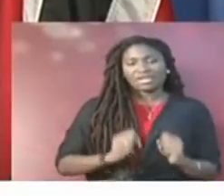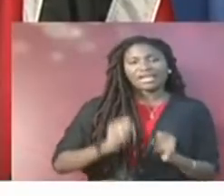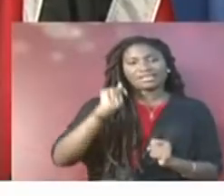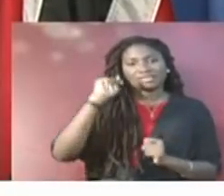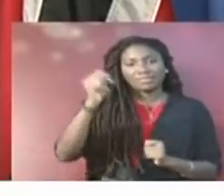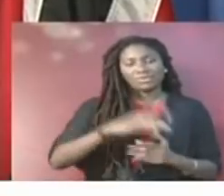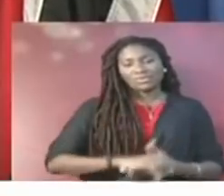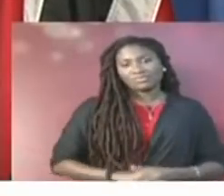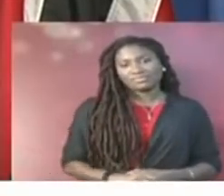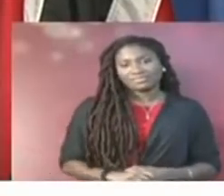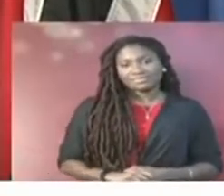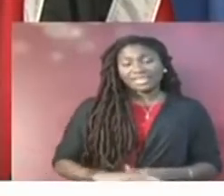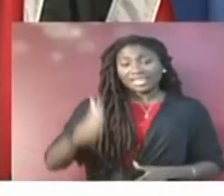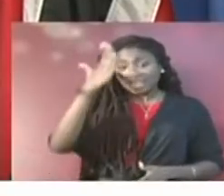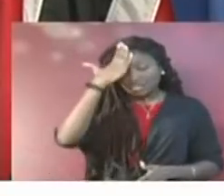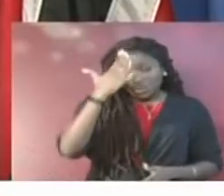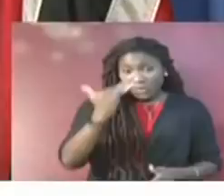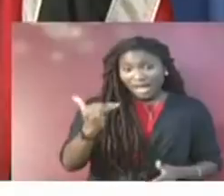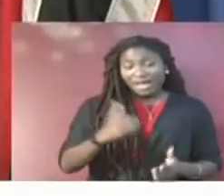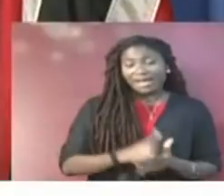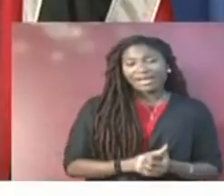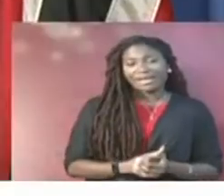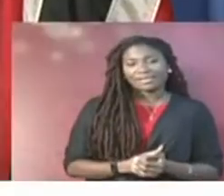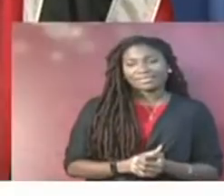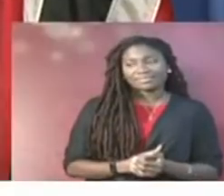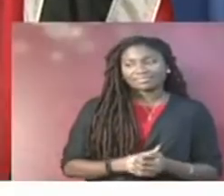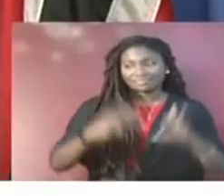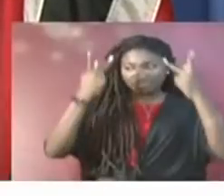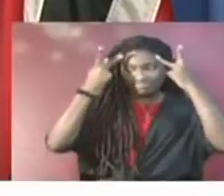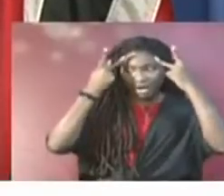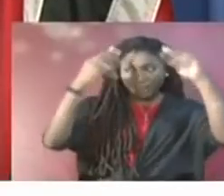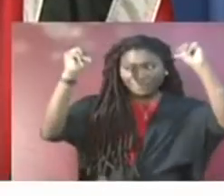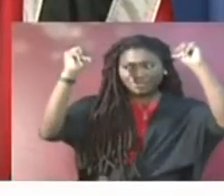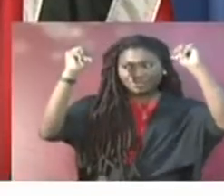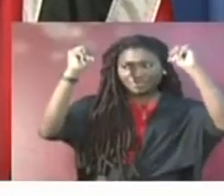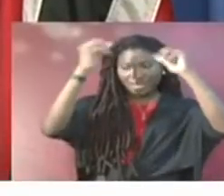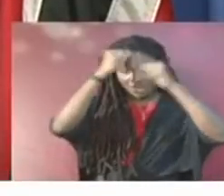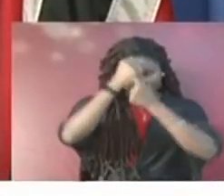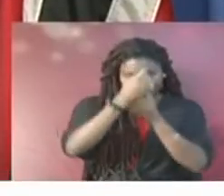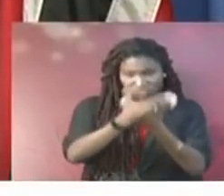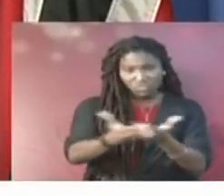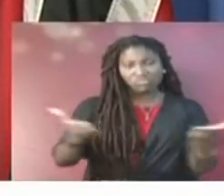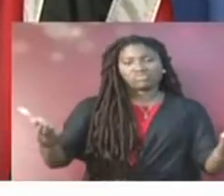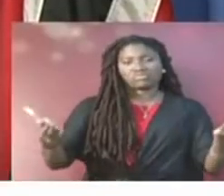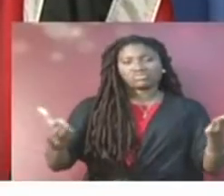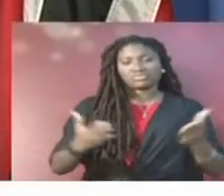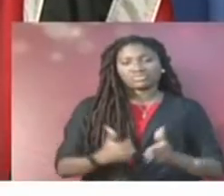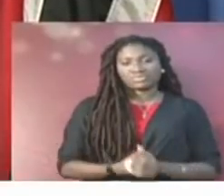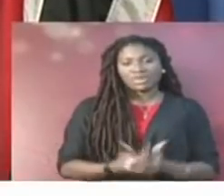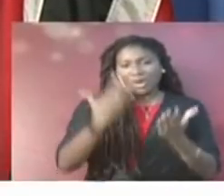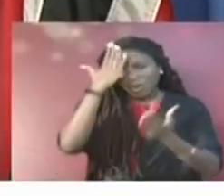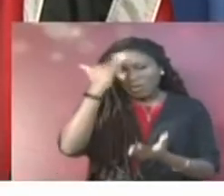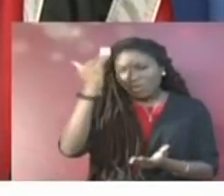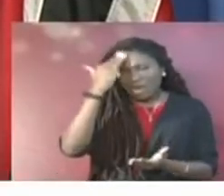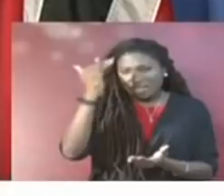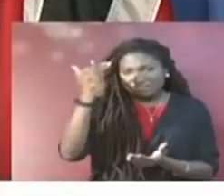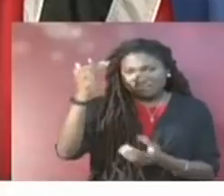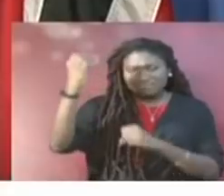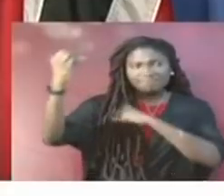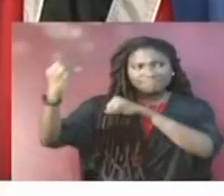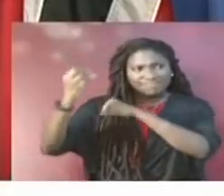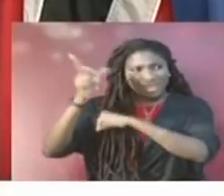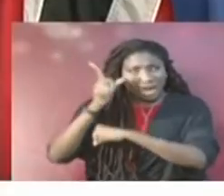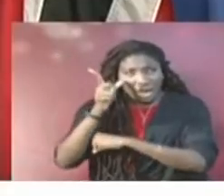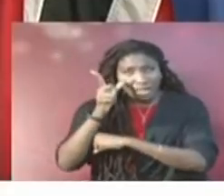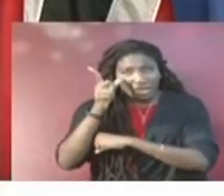Tobago. And that is why I am making these decisions based on the advice and the